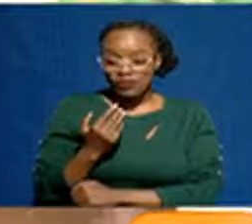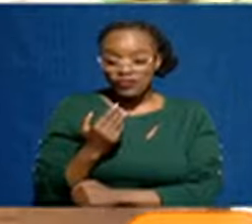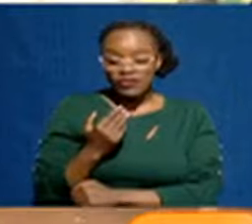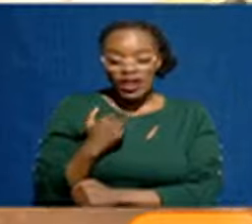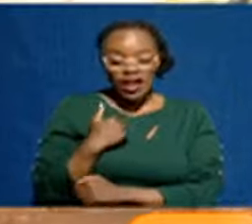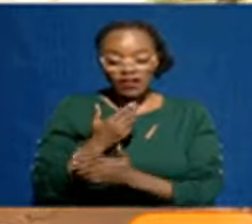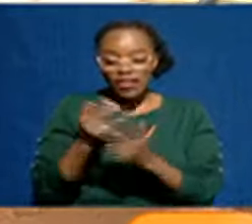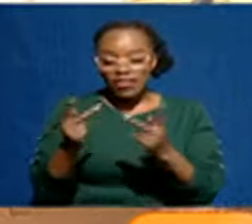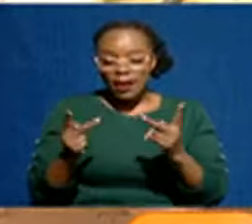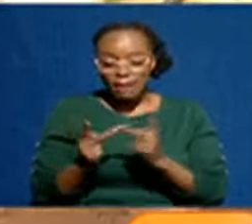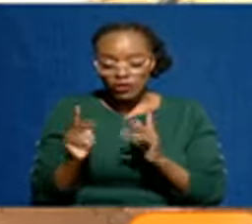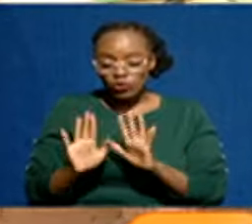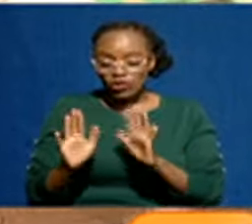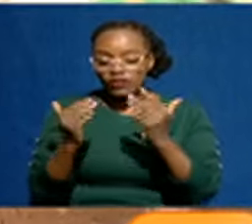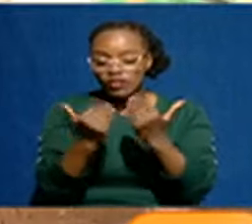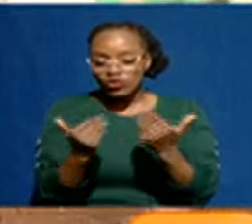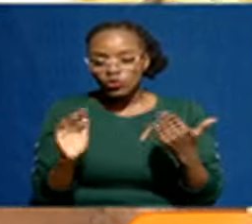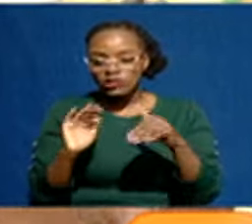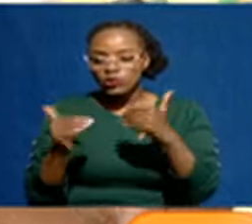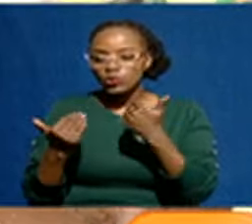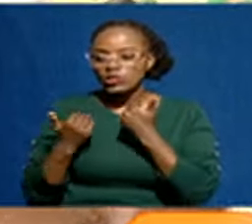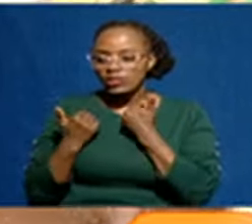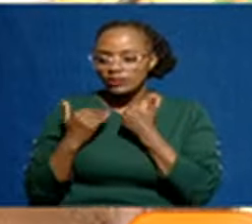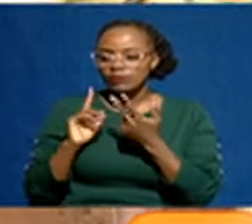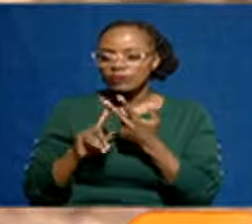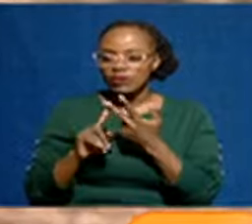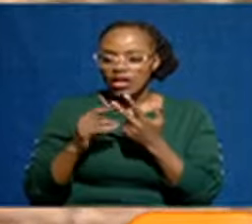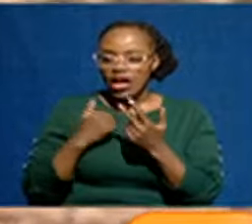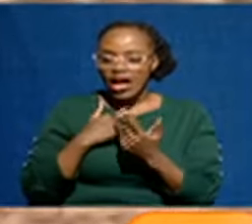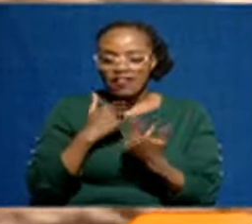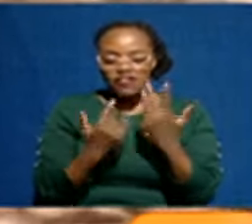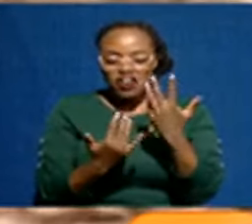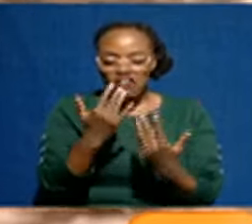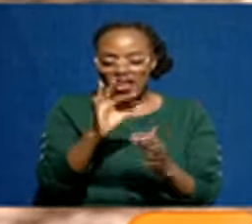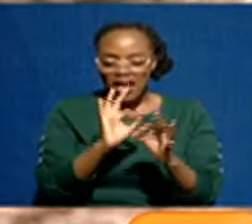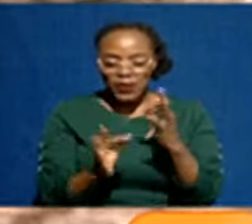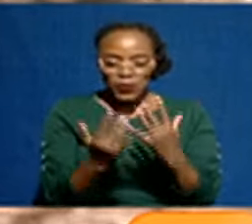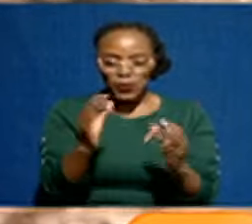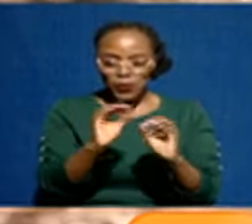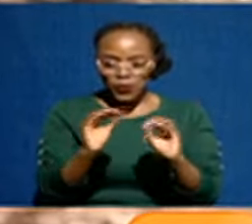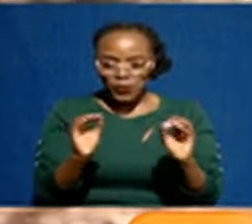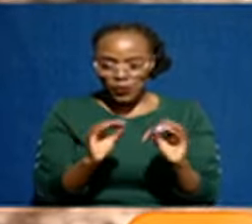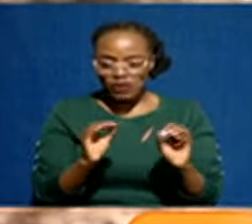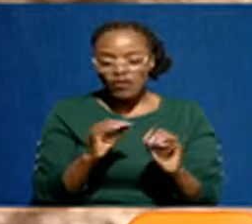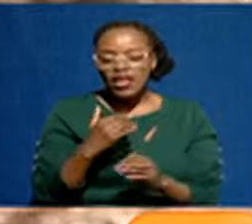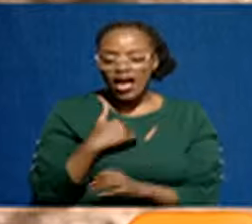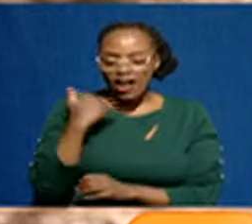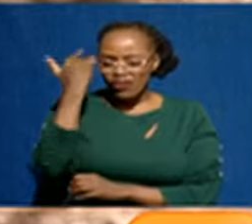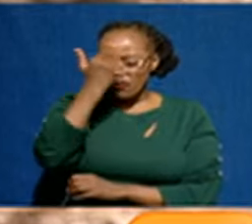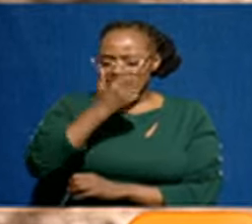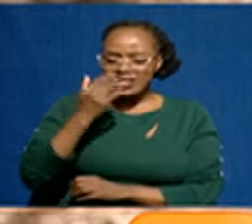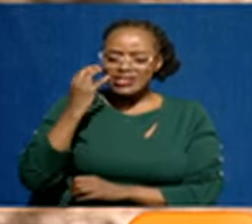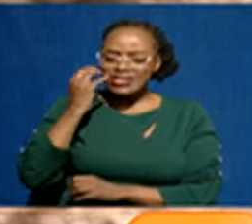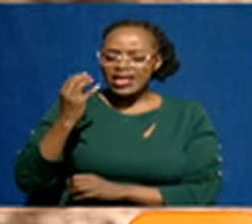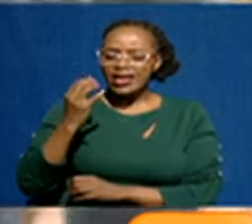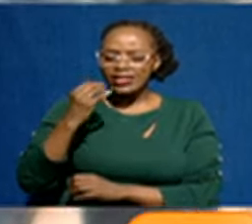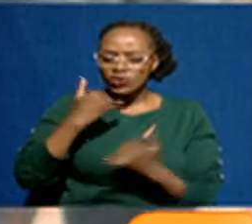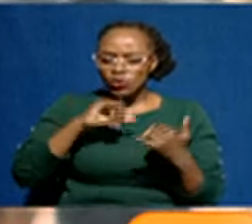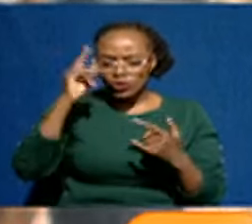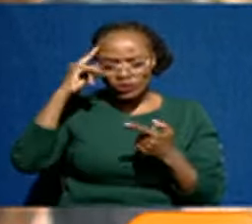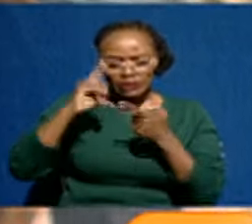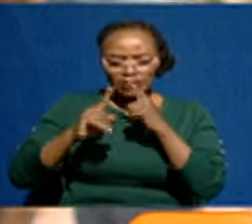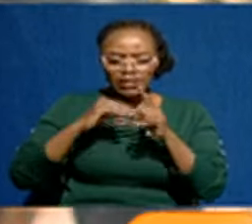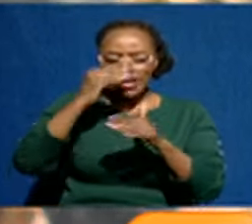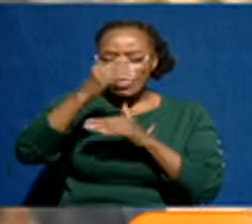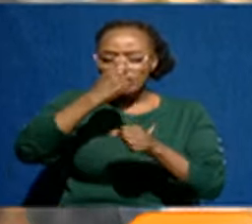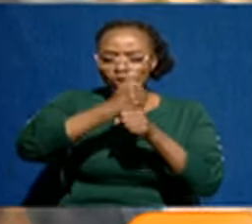Nowhere to lay the young soul to sleep. Nowhere to light the fire. The sorrow written all over their faces as they ponder the next move,